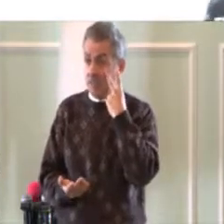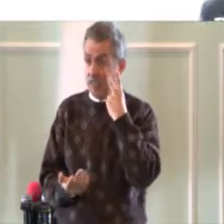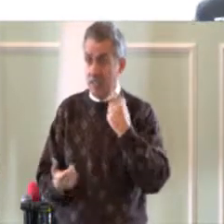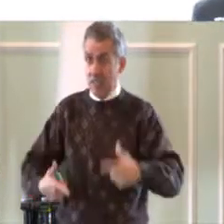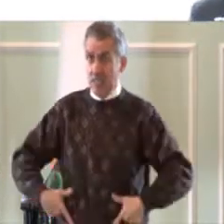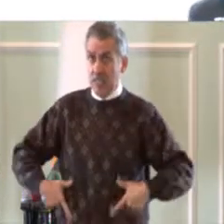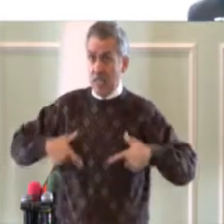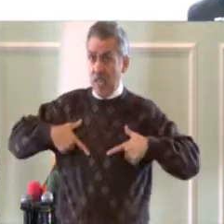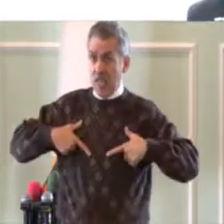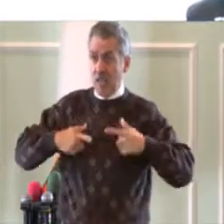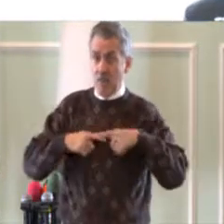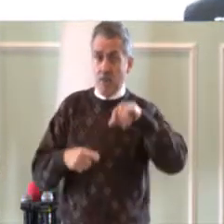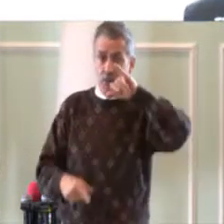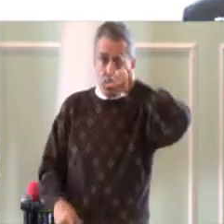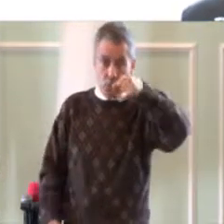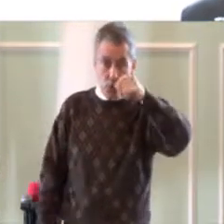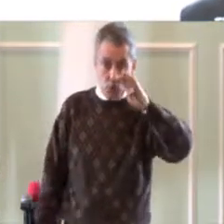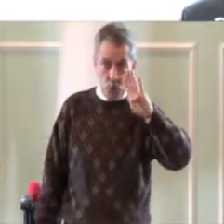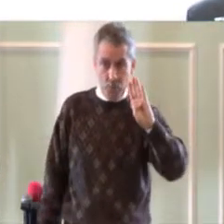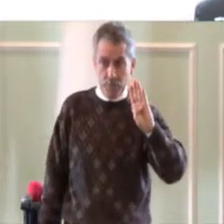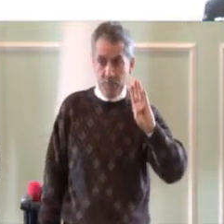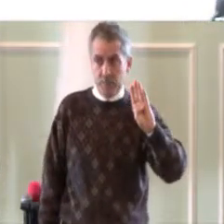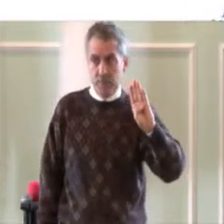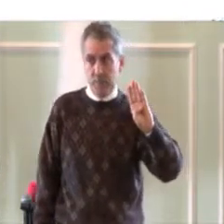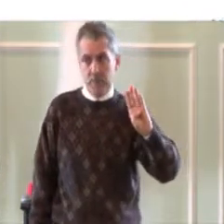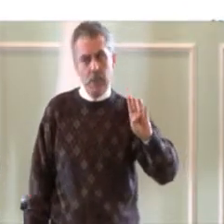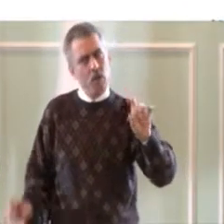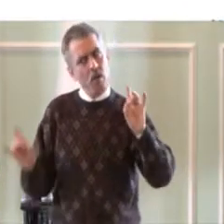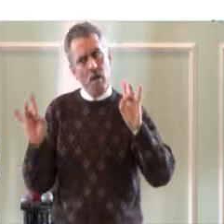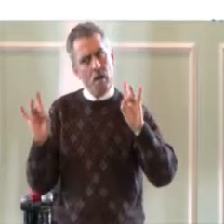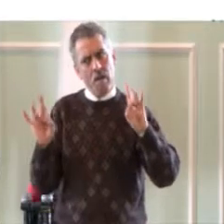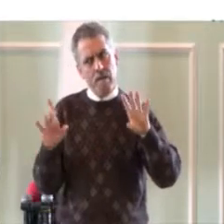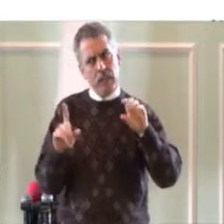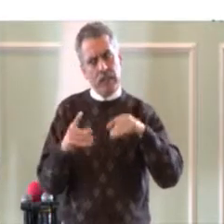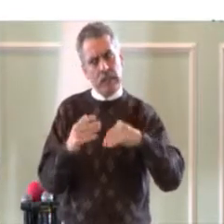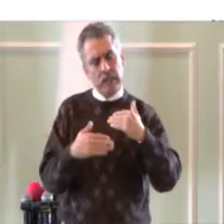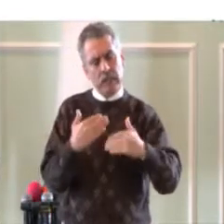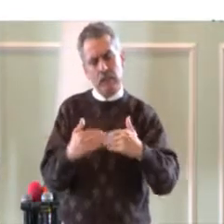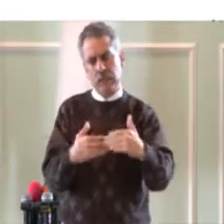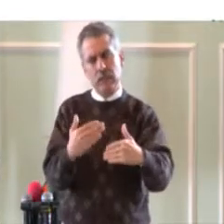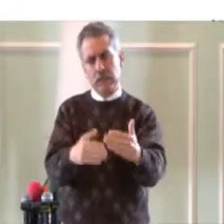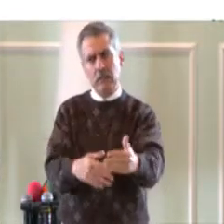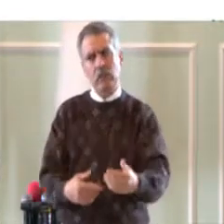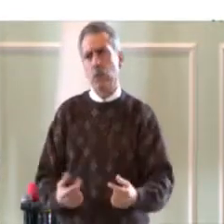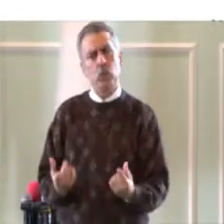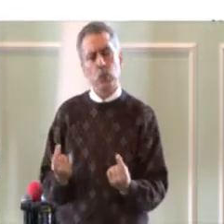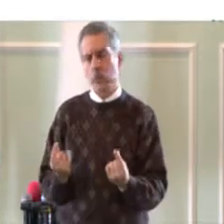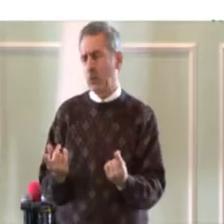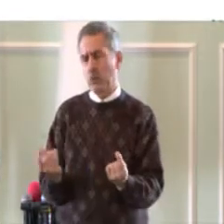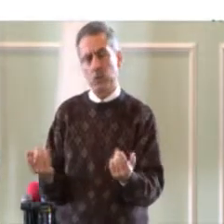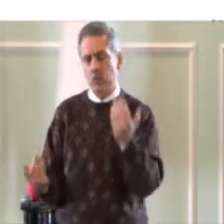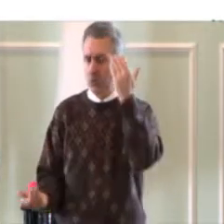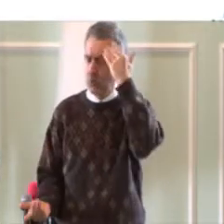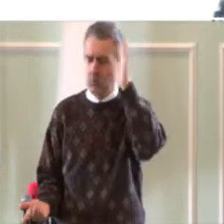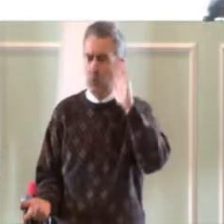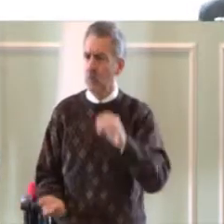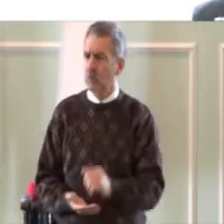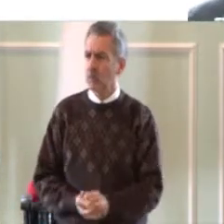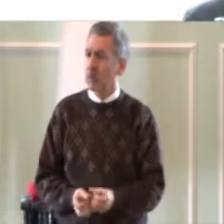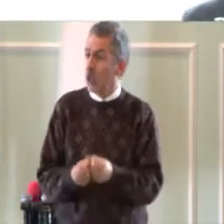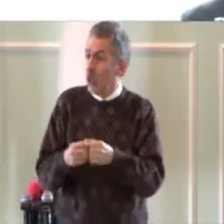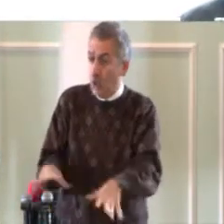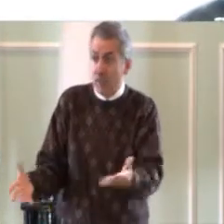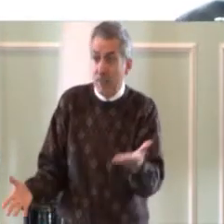Job, he had a terrible ordeal. He didn't know what to do because he lost